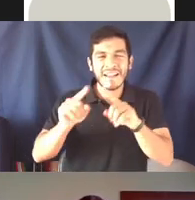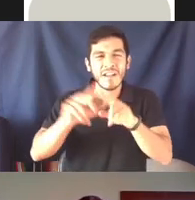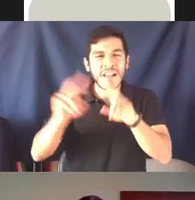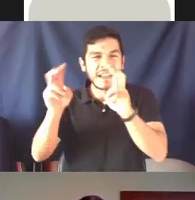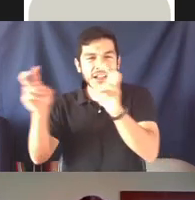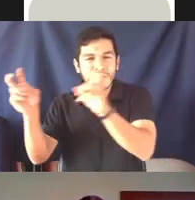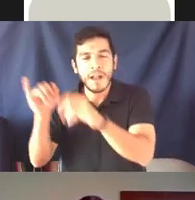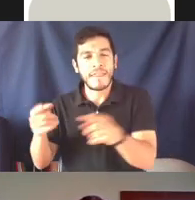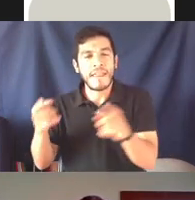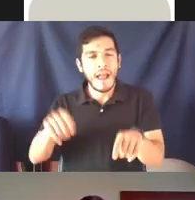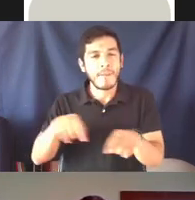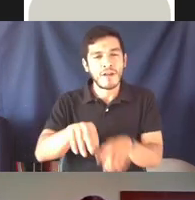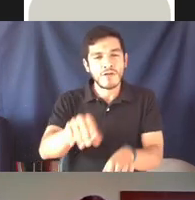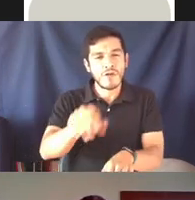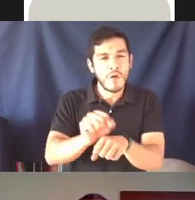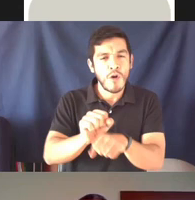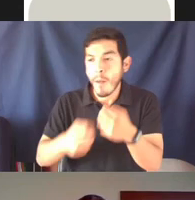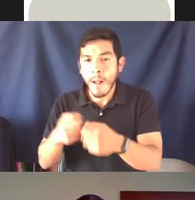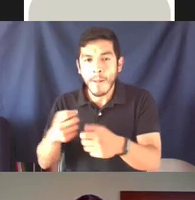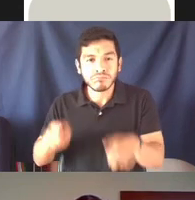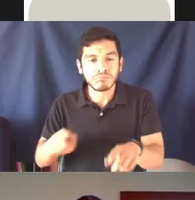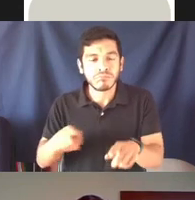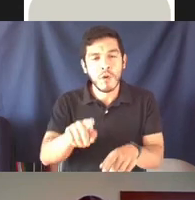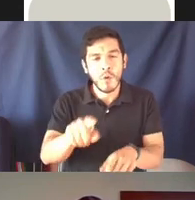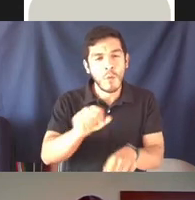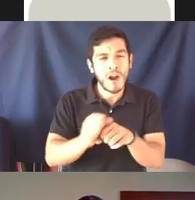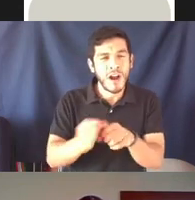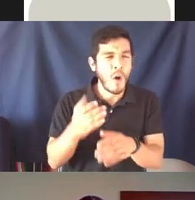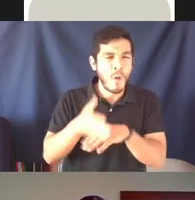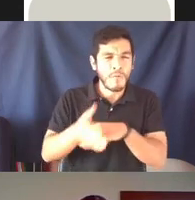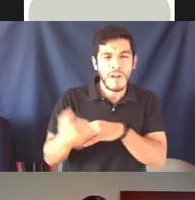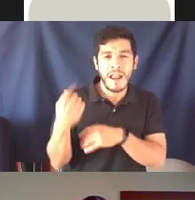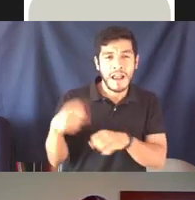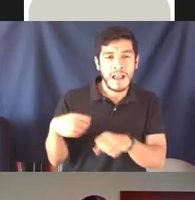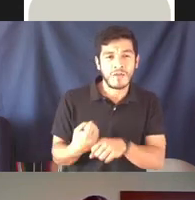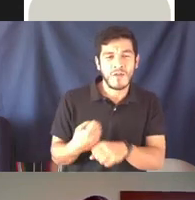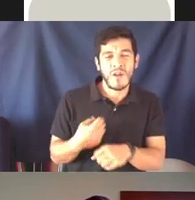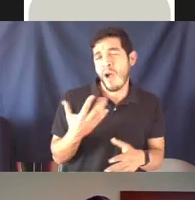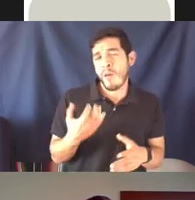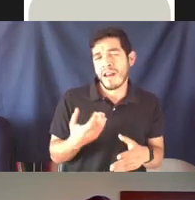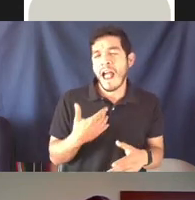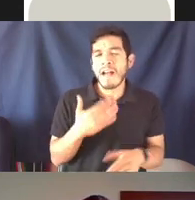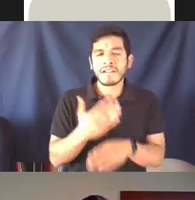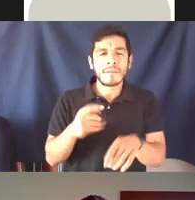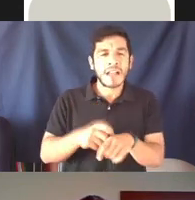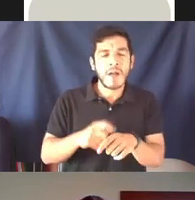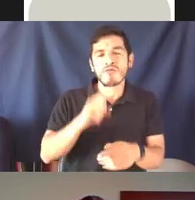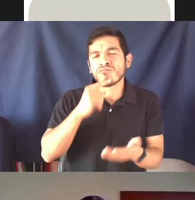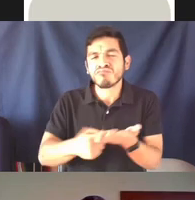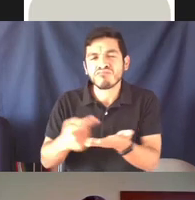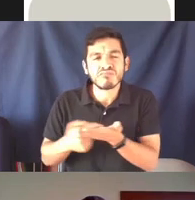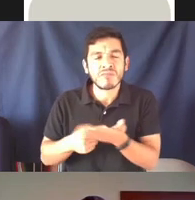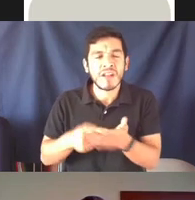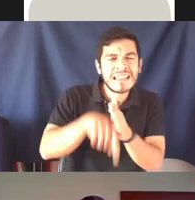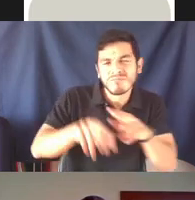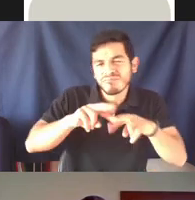that we can spend some time just problem solving and going a little bit deeper into the things that interest all of you.